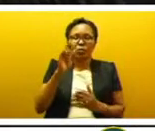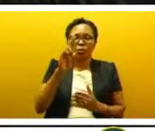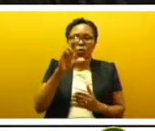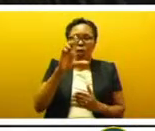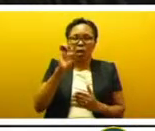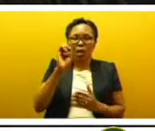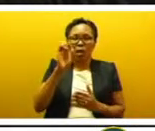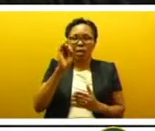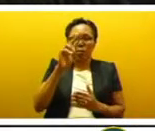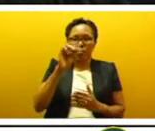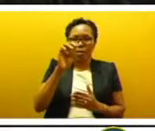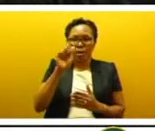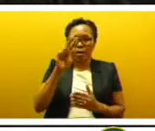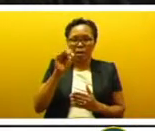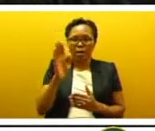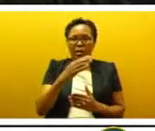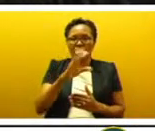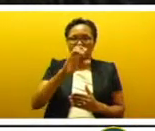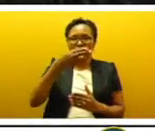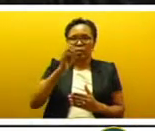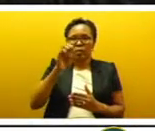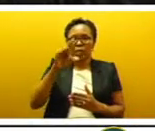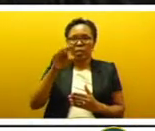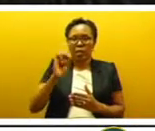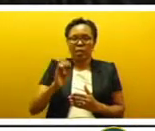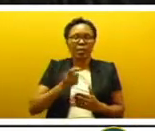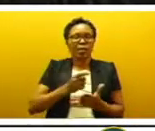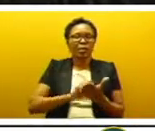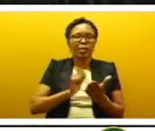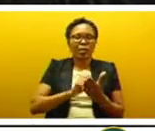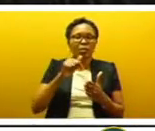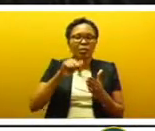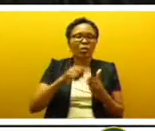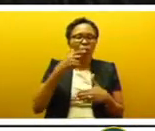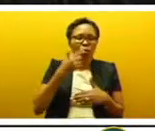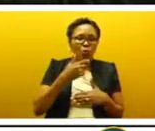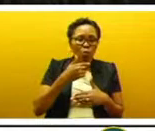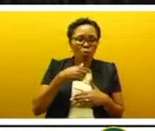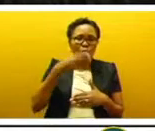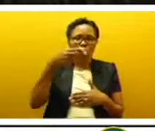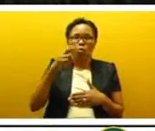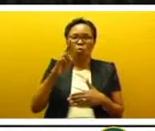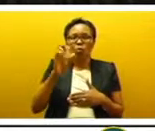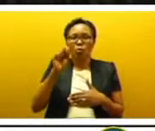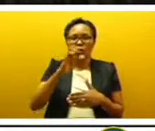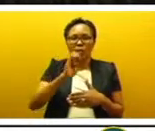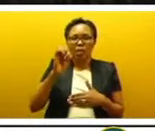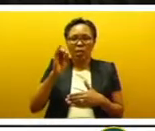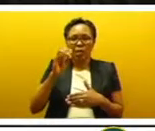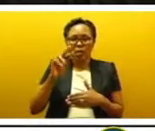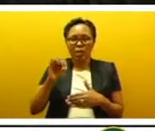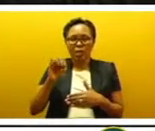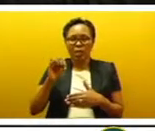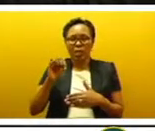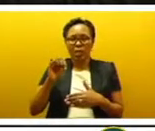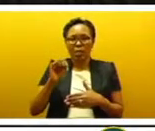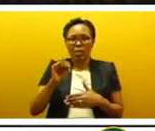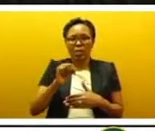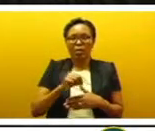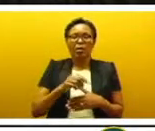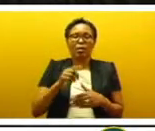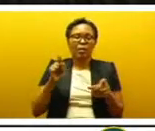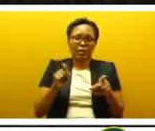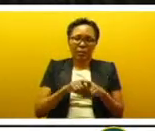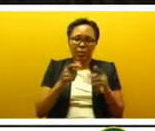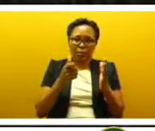Chege. The secretary today is called Hussein Marjani. Same problem of